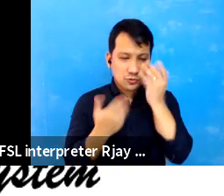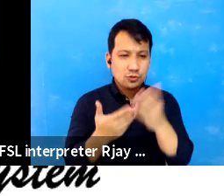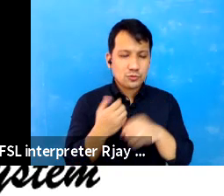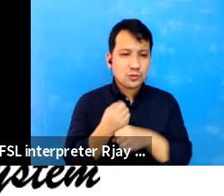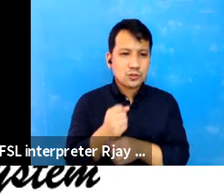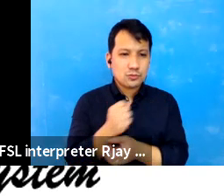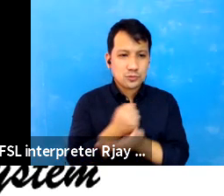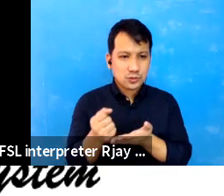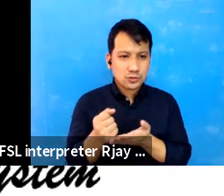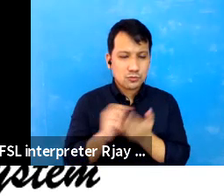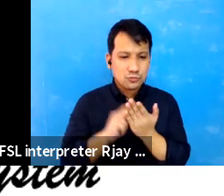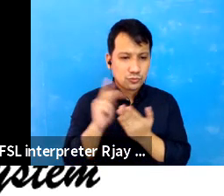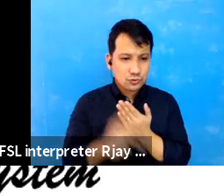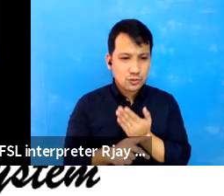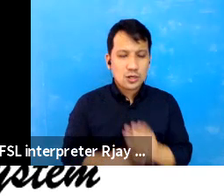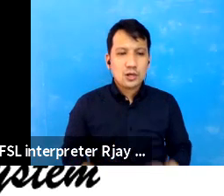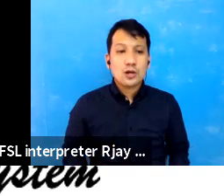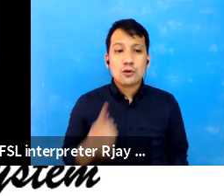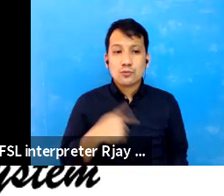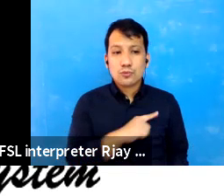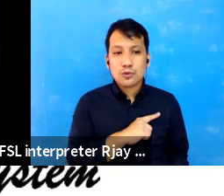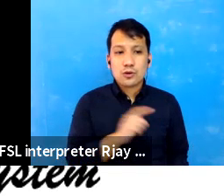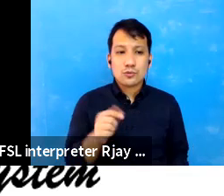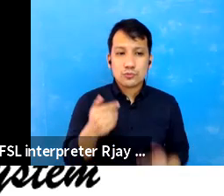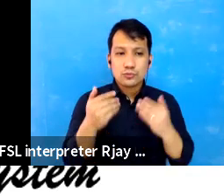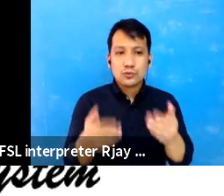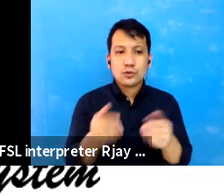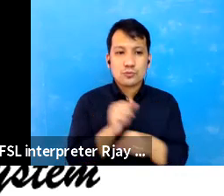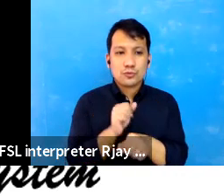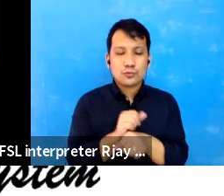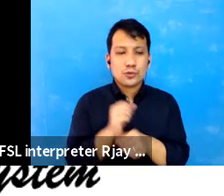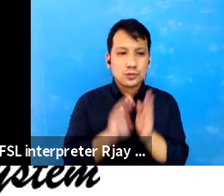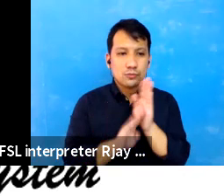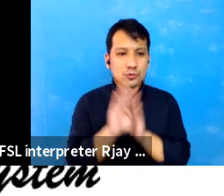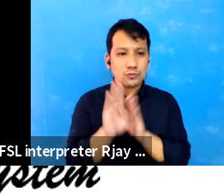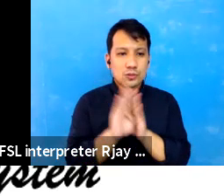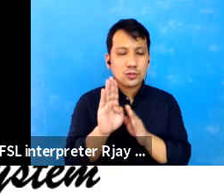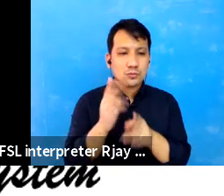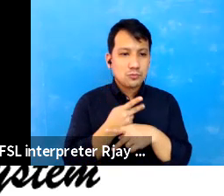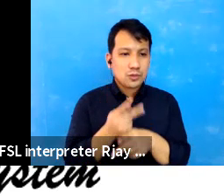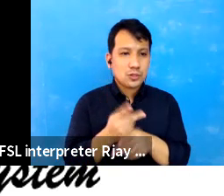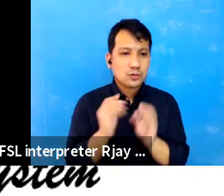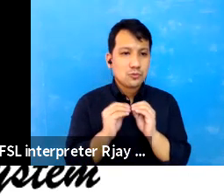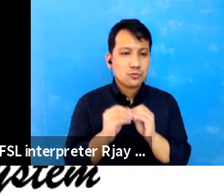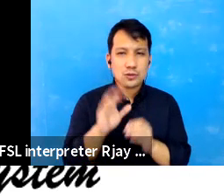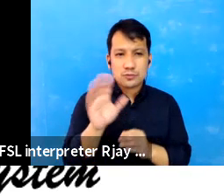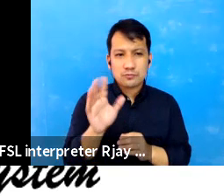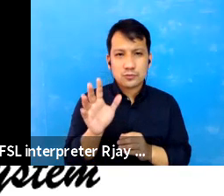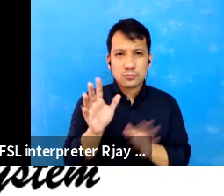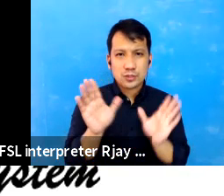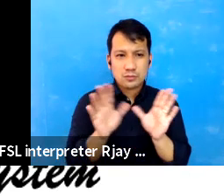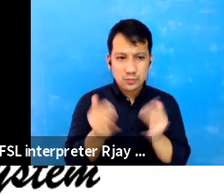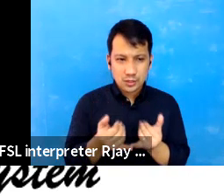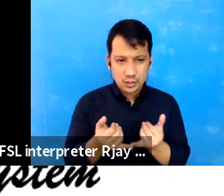sanitation program, we have ongoing water development project in more than 50